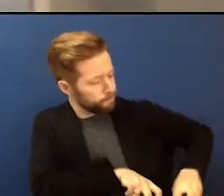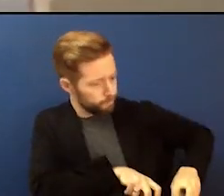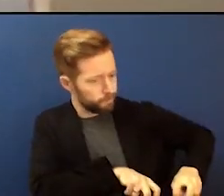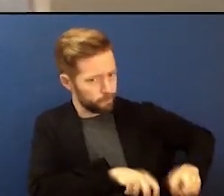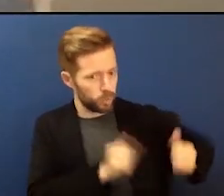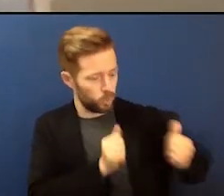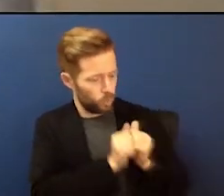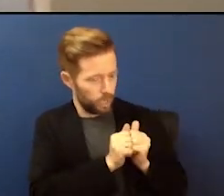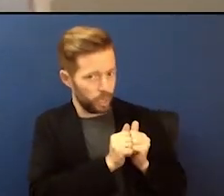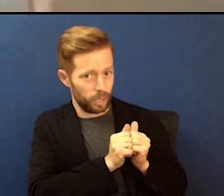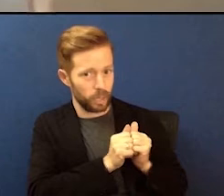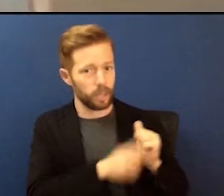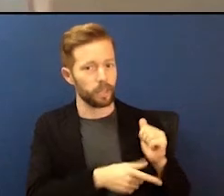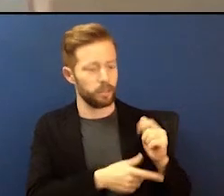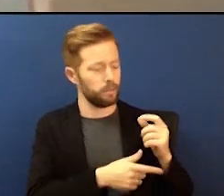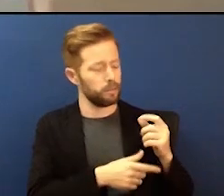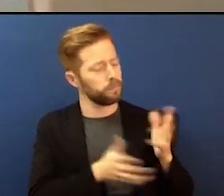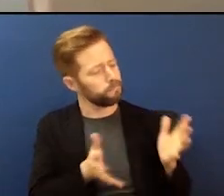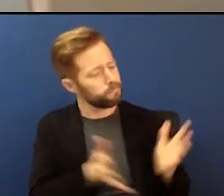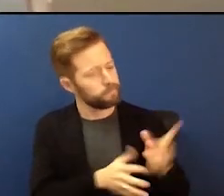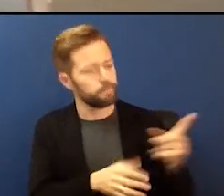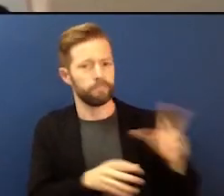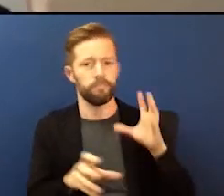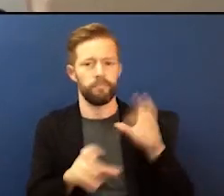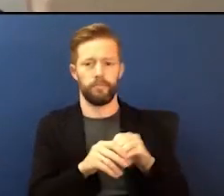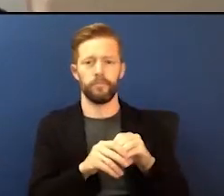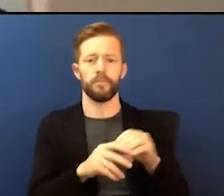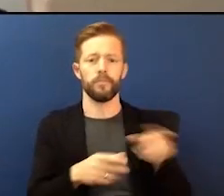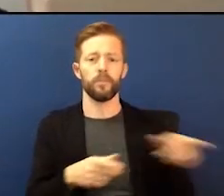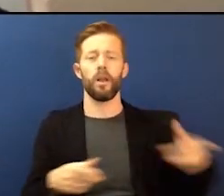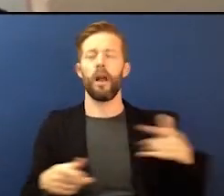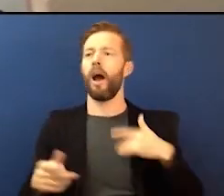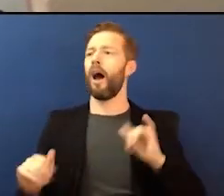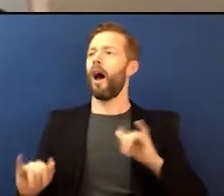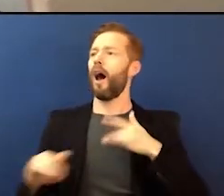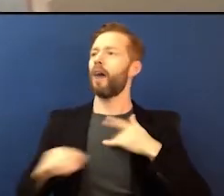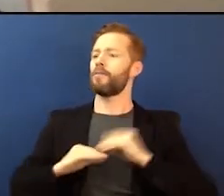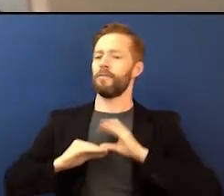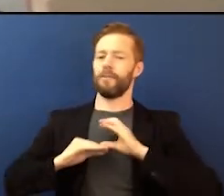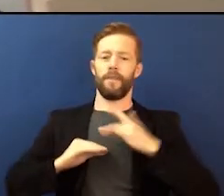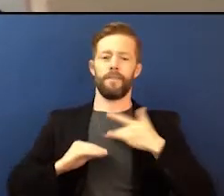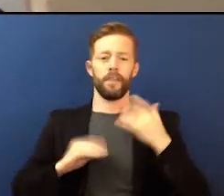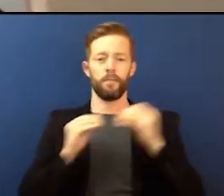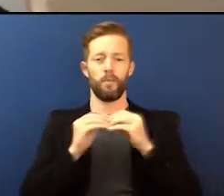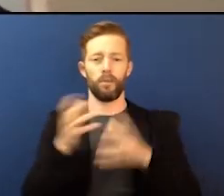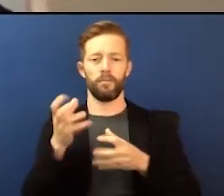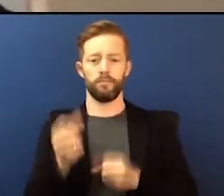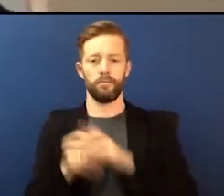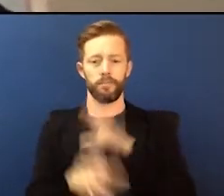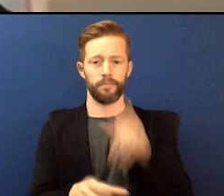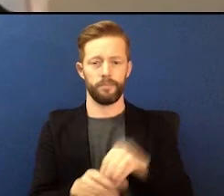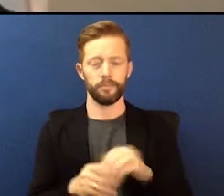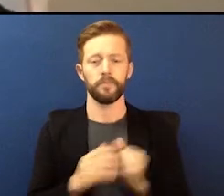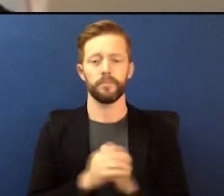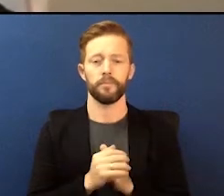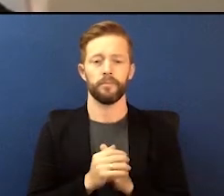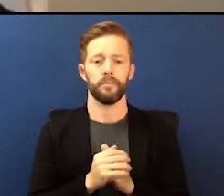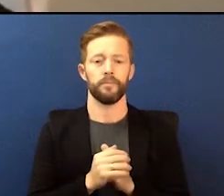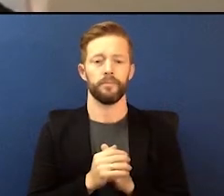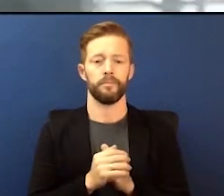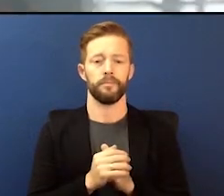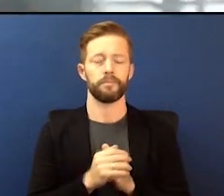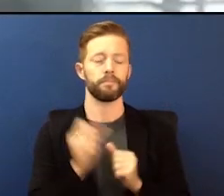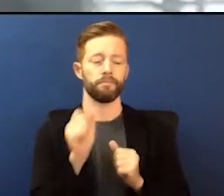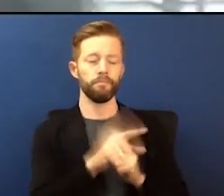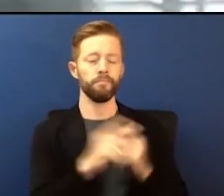they're participating or engaged, can go a long way in kind of making them feel more comfortable. Yeah.